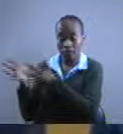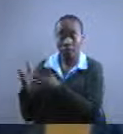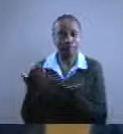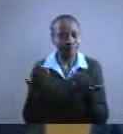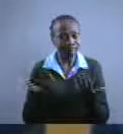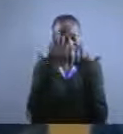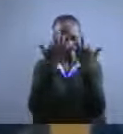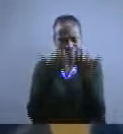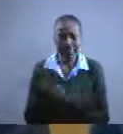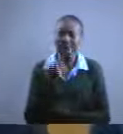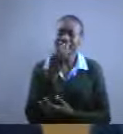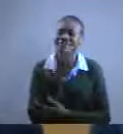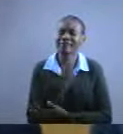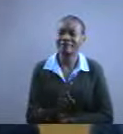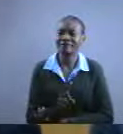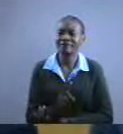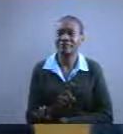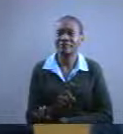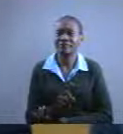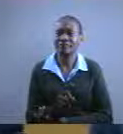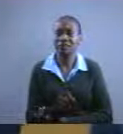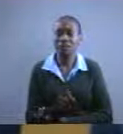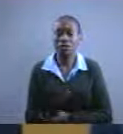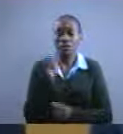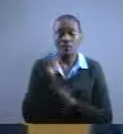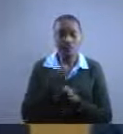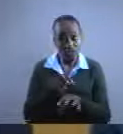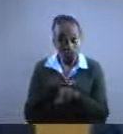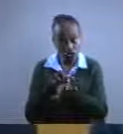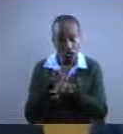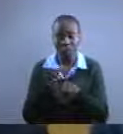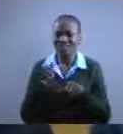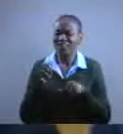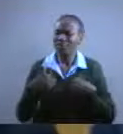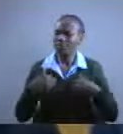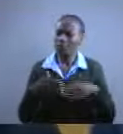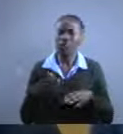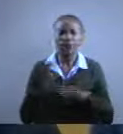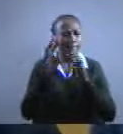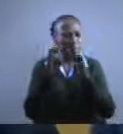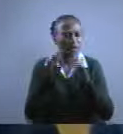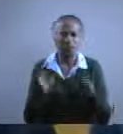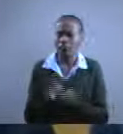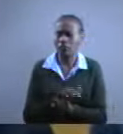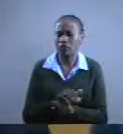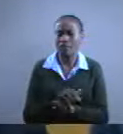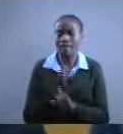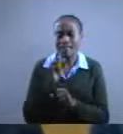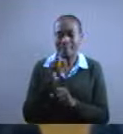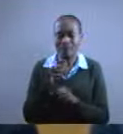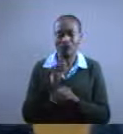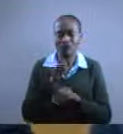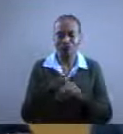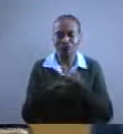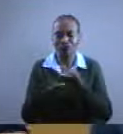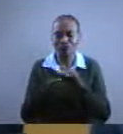that most of these protests start peacefully, but they soon degenerate